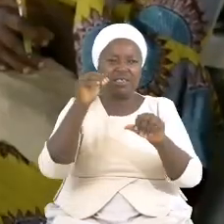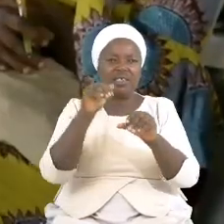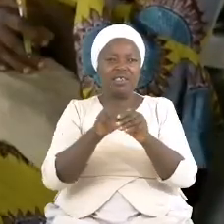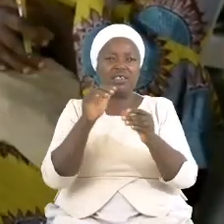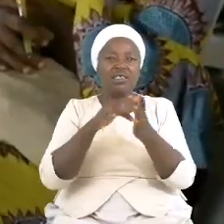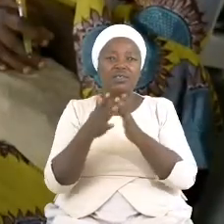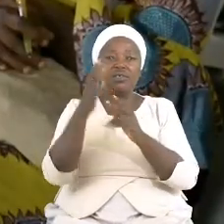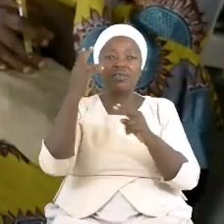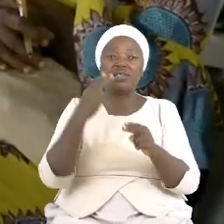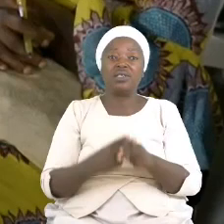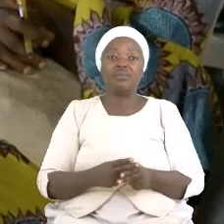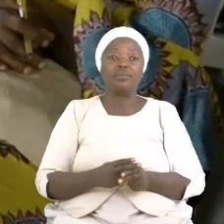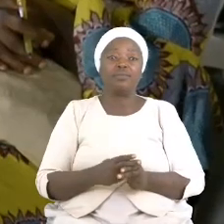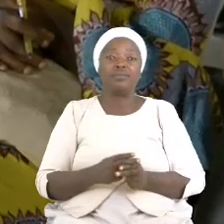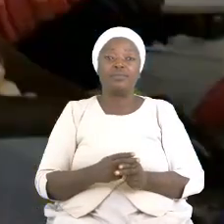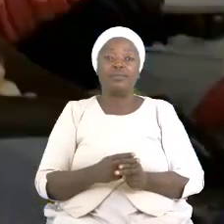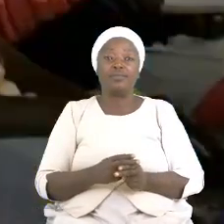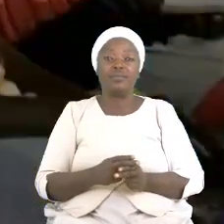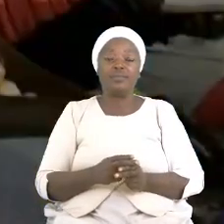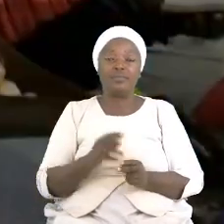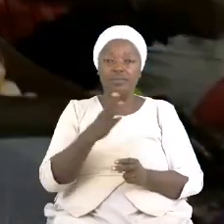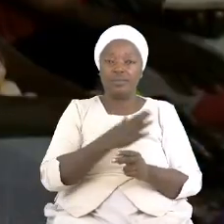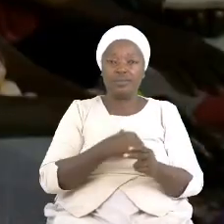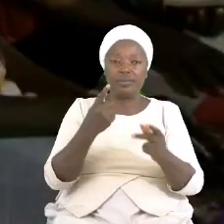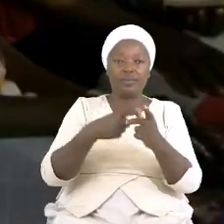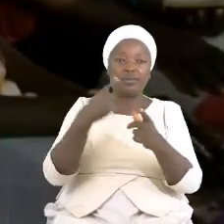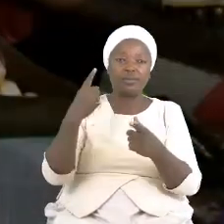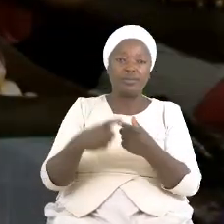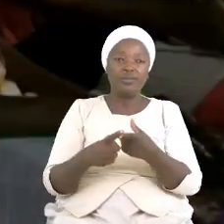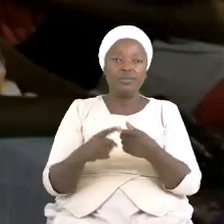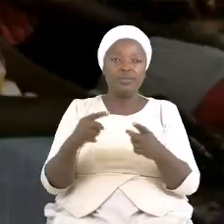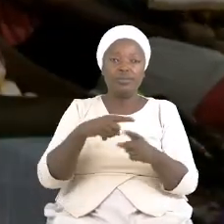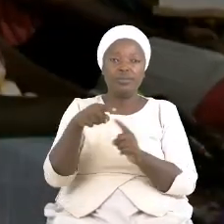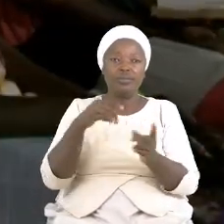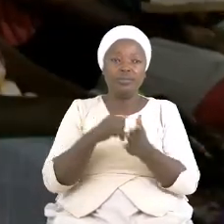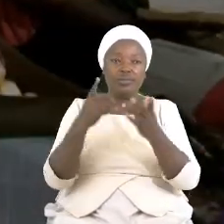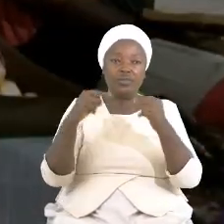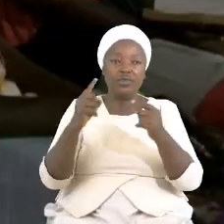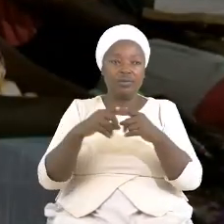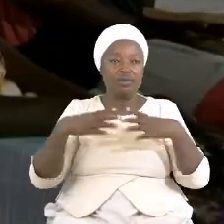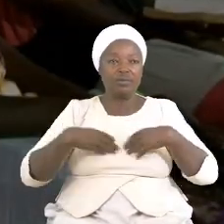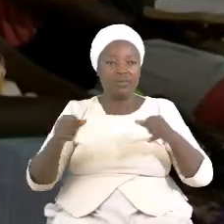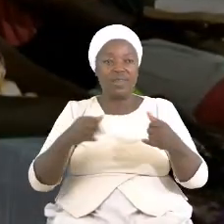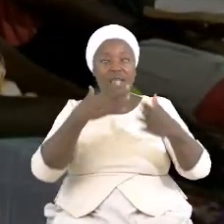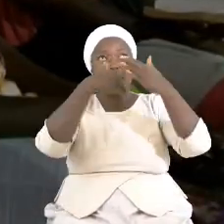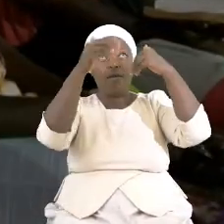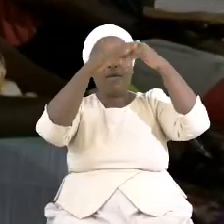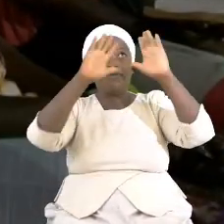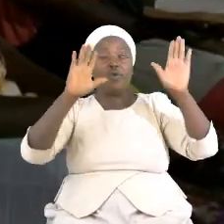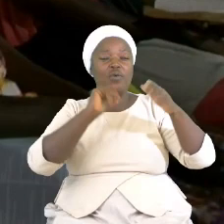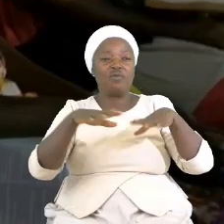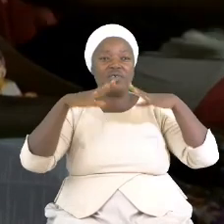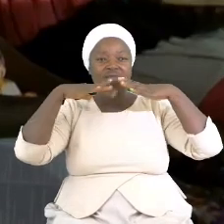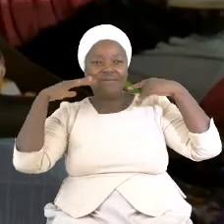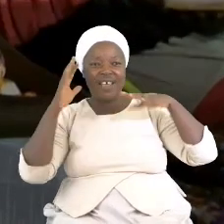name. And then when it comes to healing, heaven will smile at